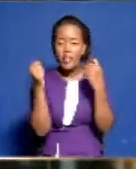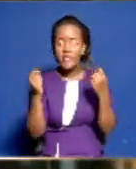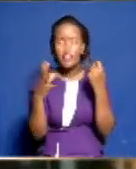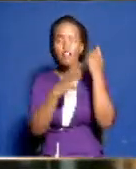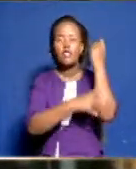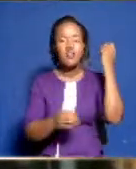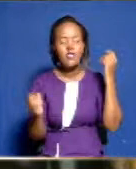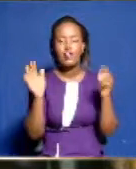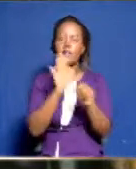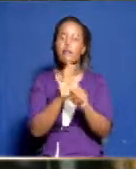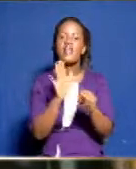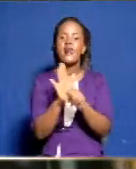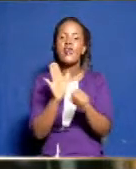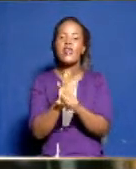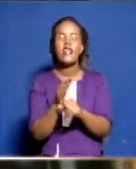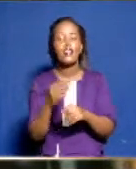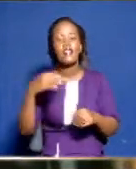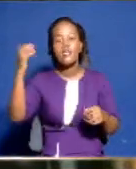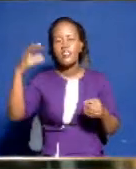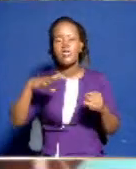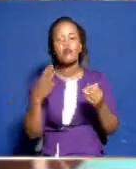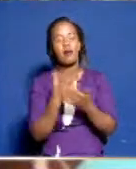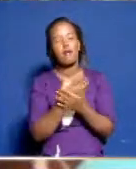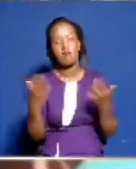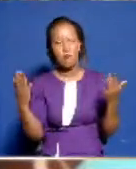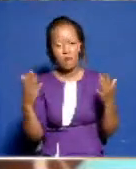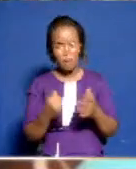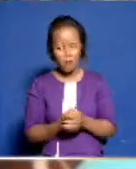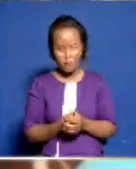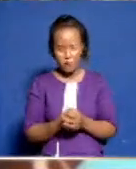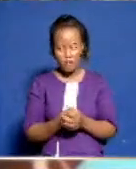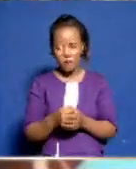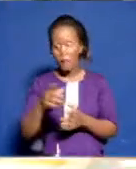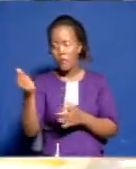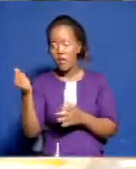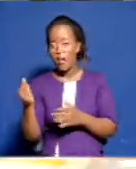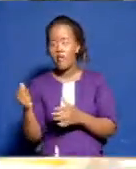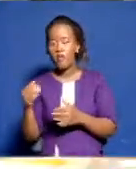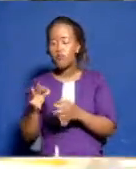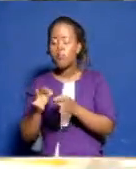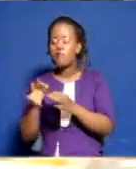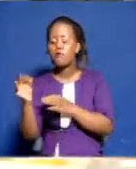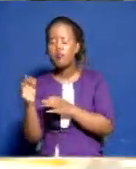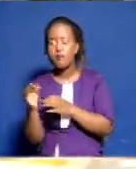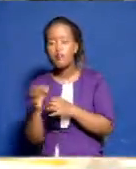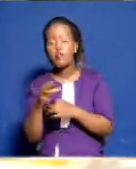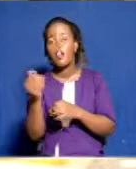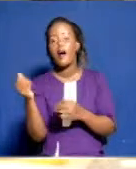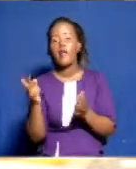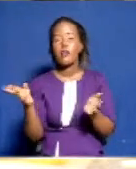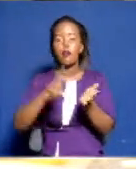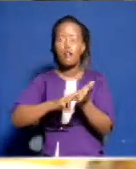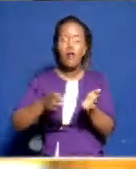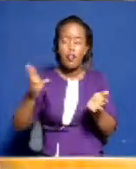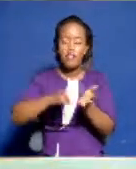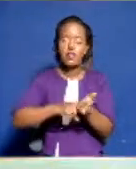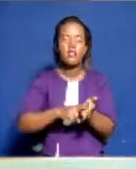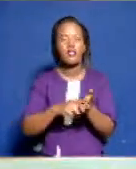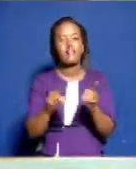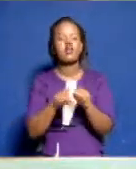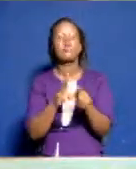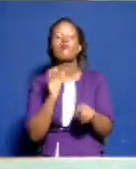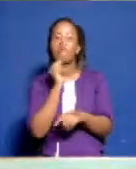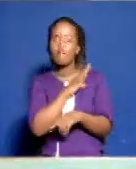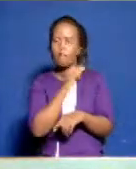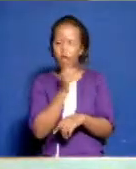sana zilienda, wakaturudisha nyuma sana. Meters away, Duncan Orieny and Cyprus Olwal registered similar complaints.